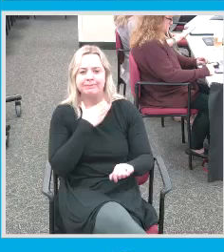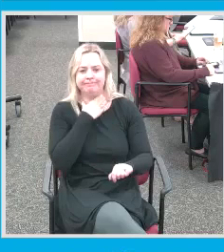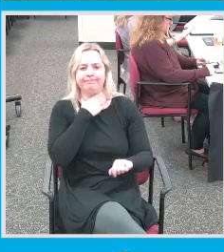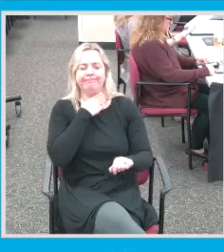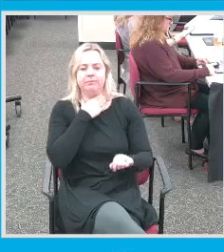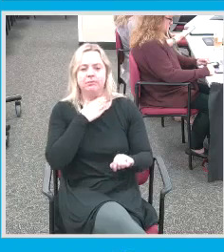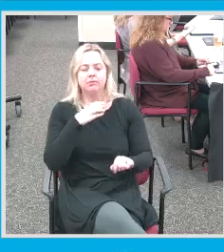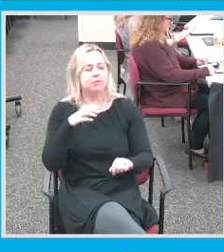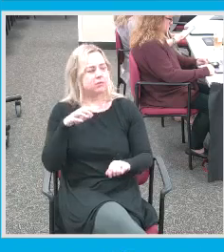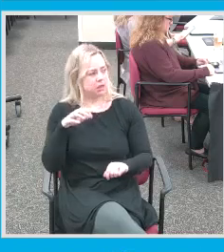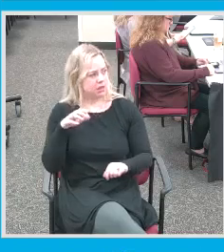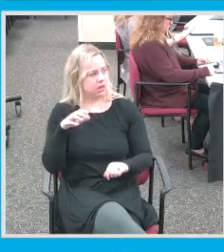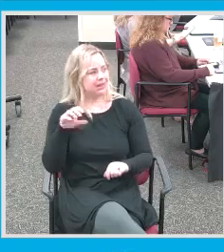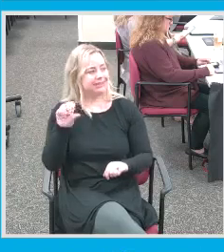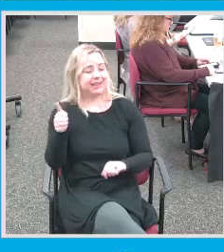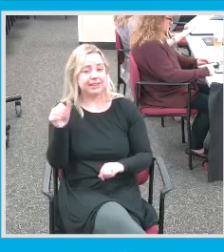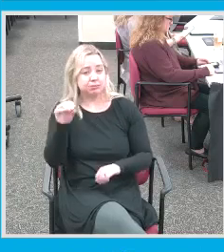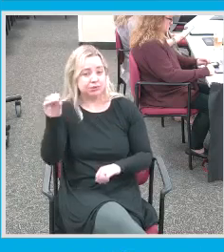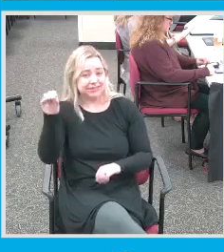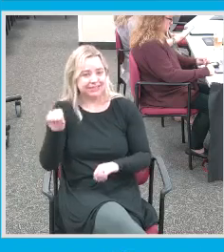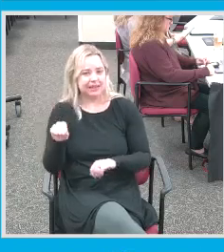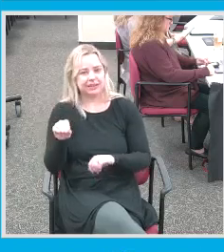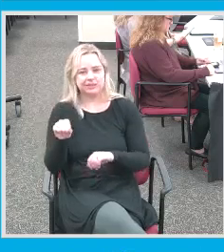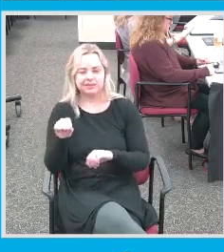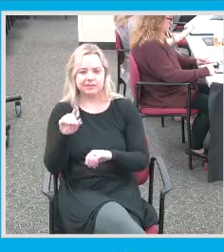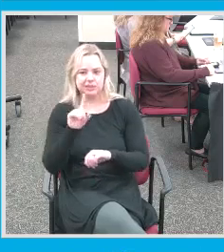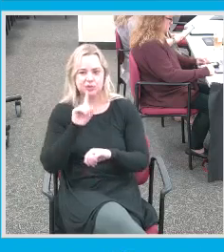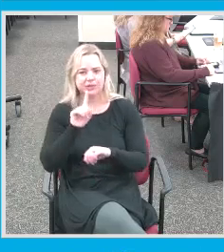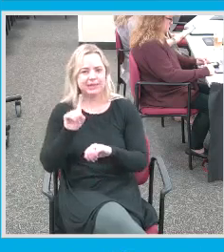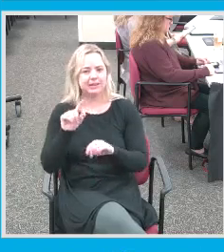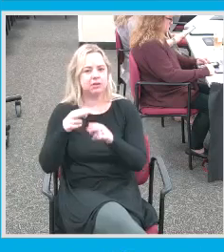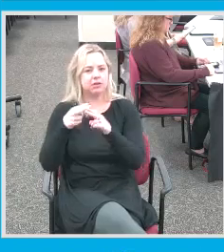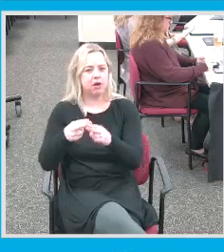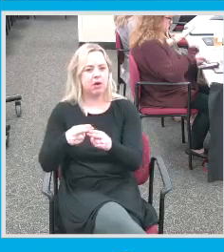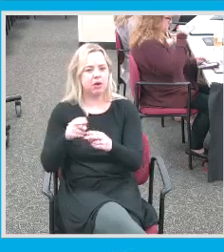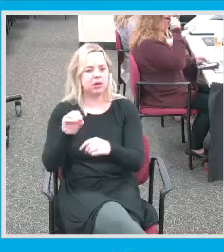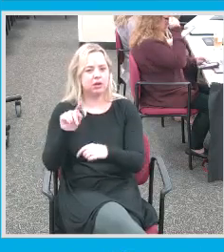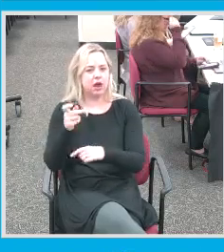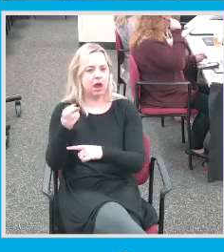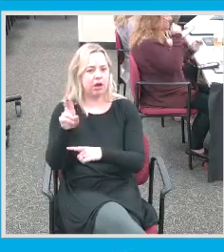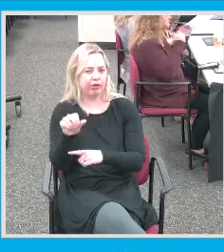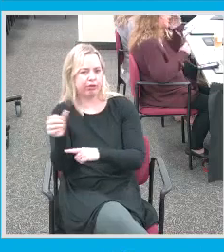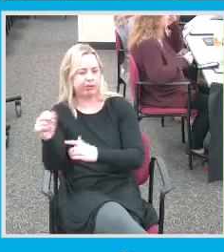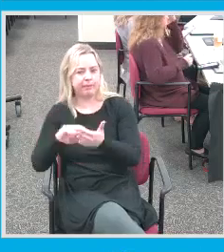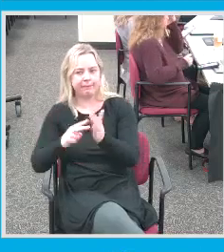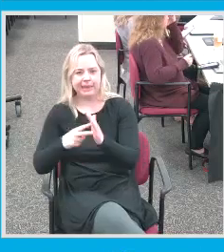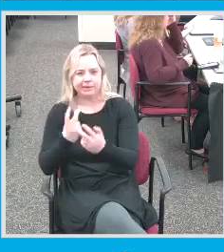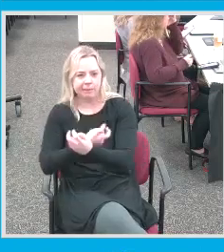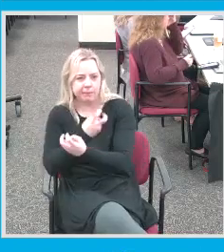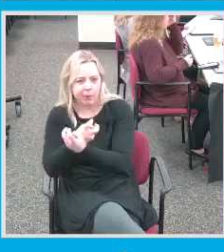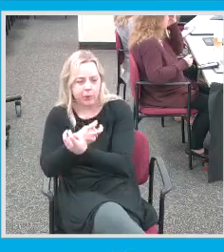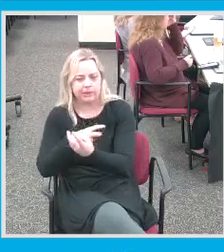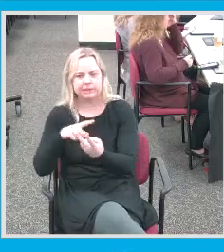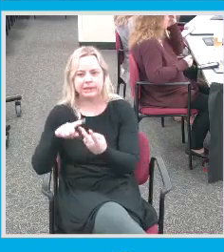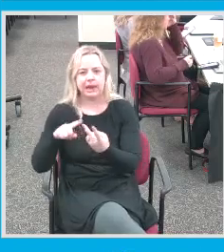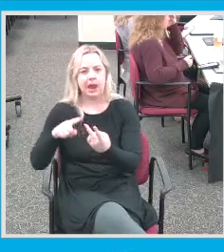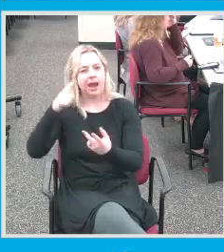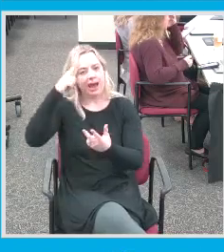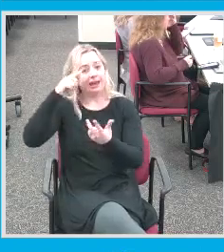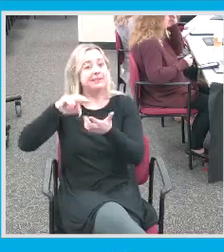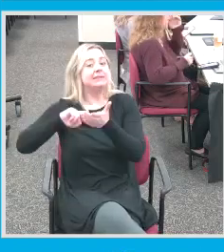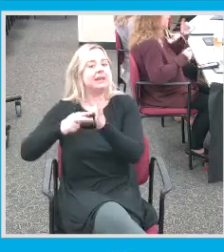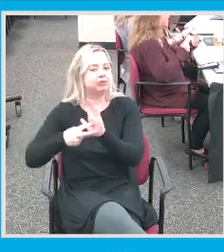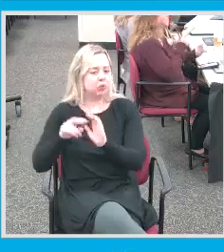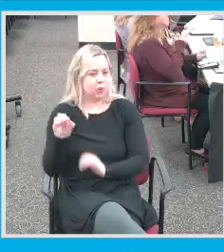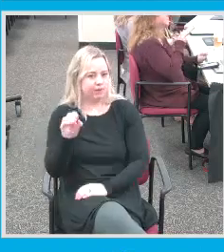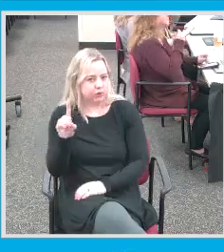by what we've encompassed in an other category. So that includes poisoning, intentional overdose, falls, or